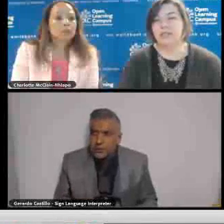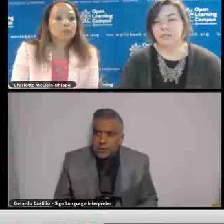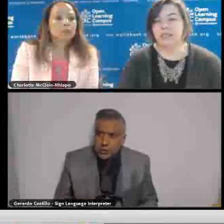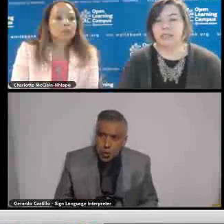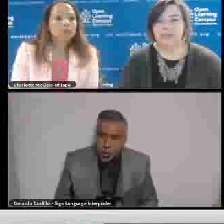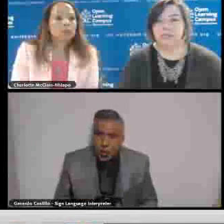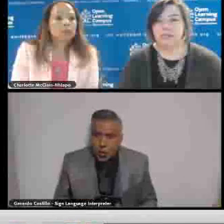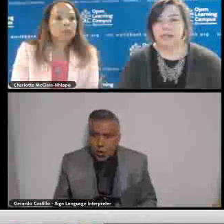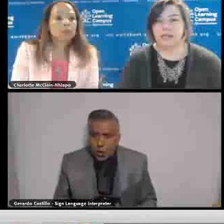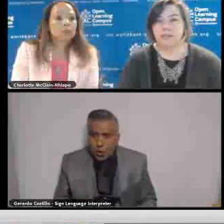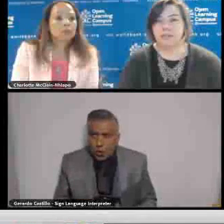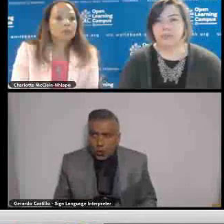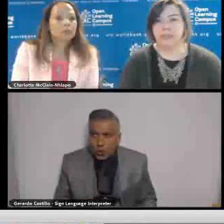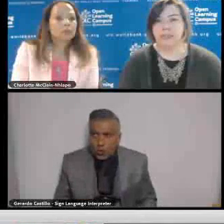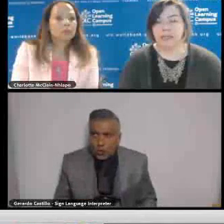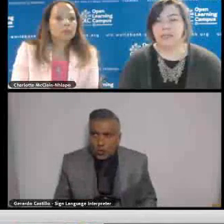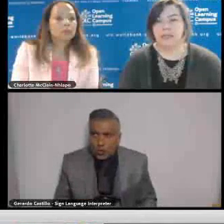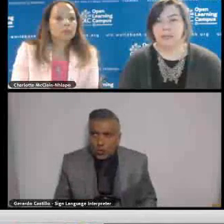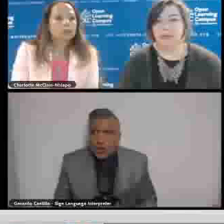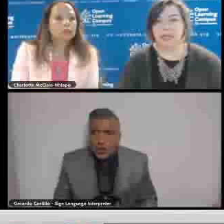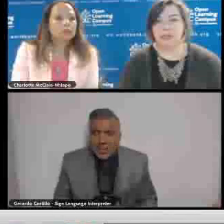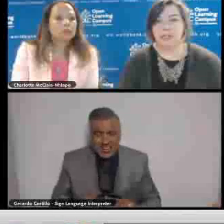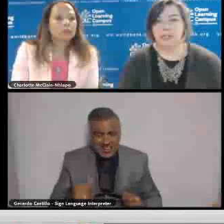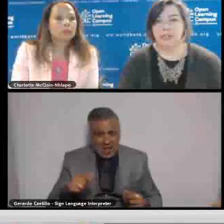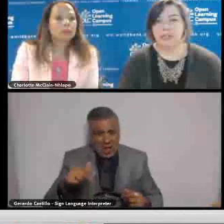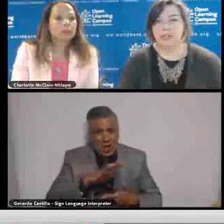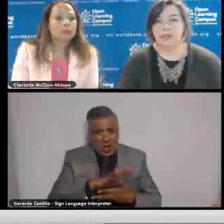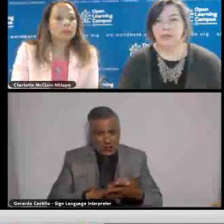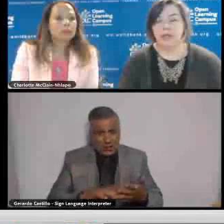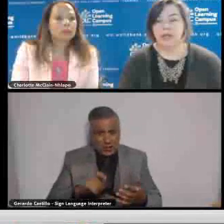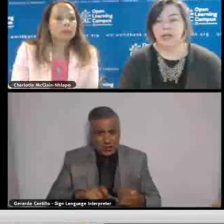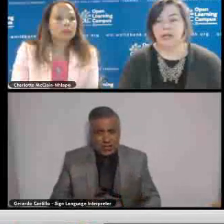be standard operating procedure. So